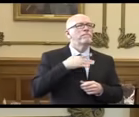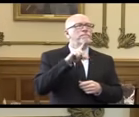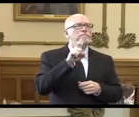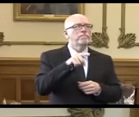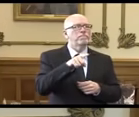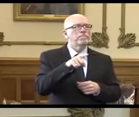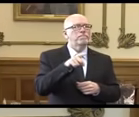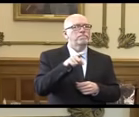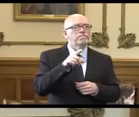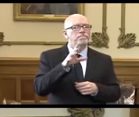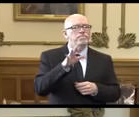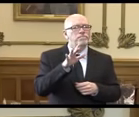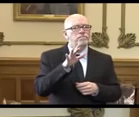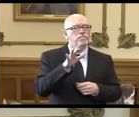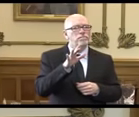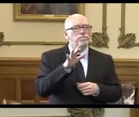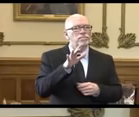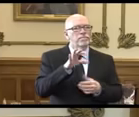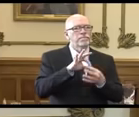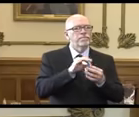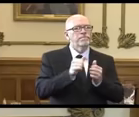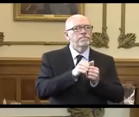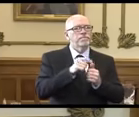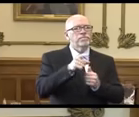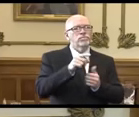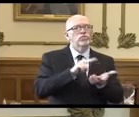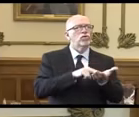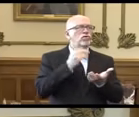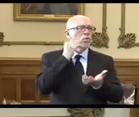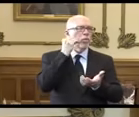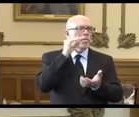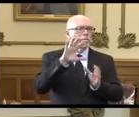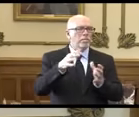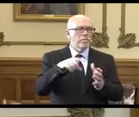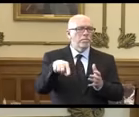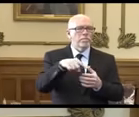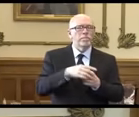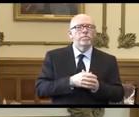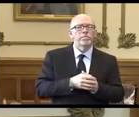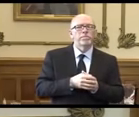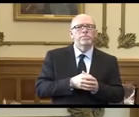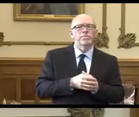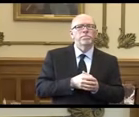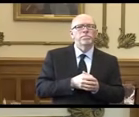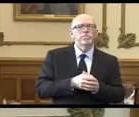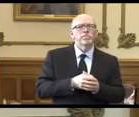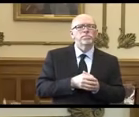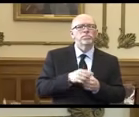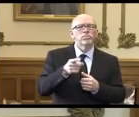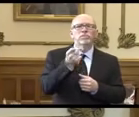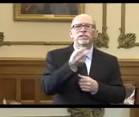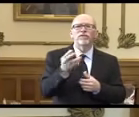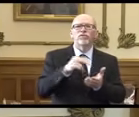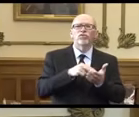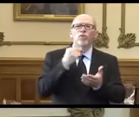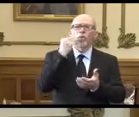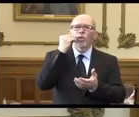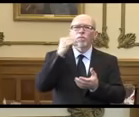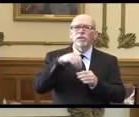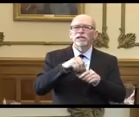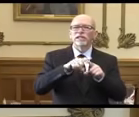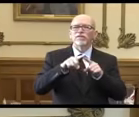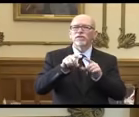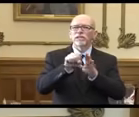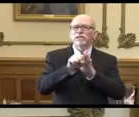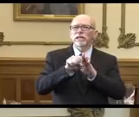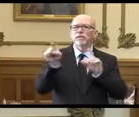is in regards to the nursing homes. Several nursing homes across different